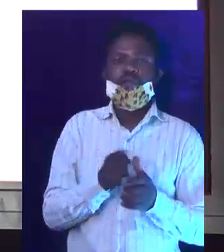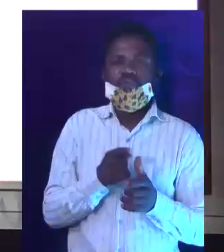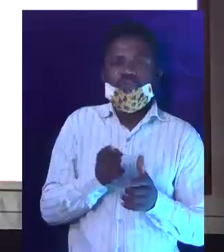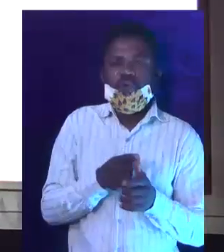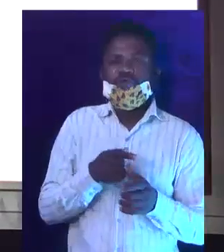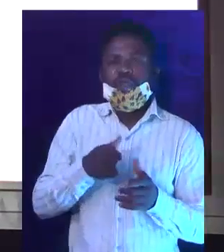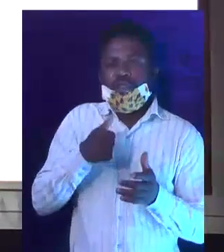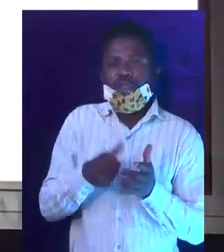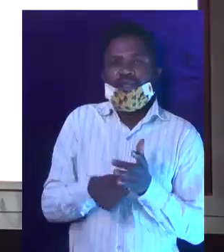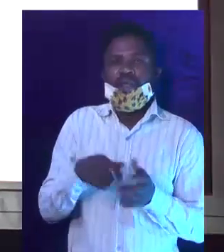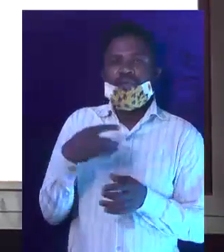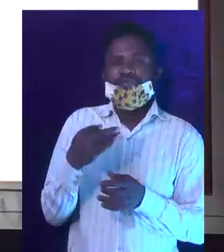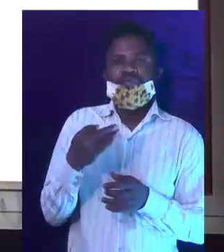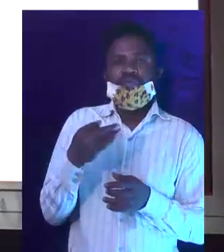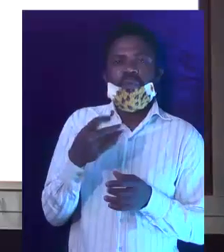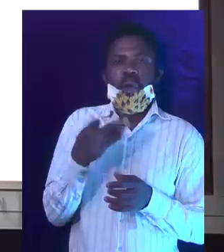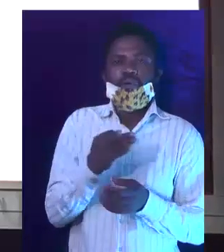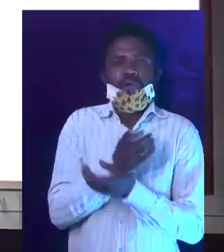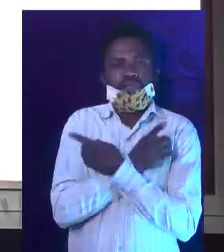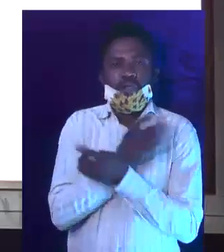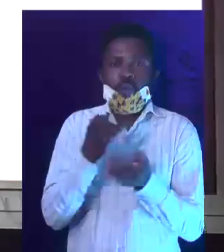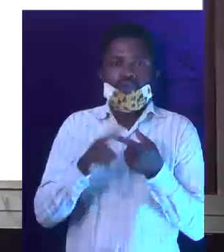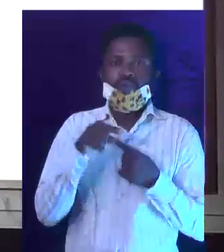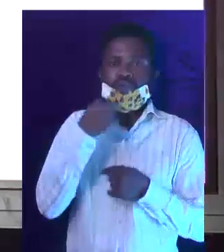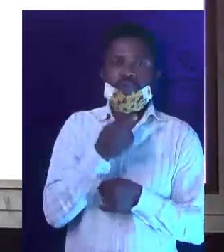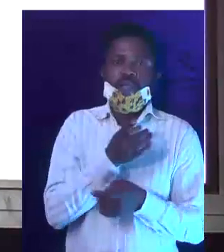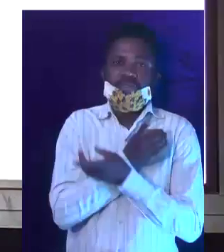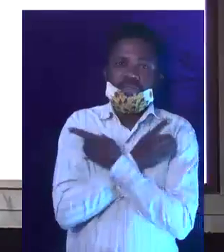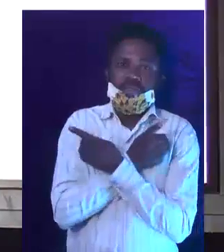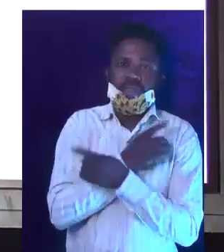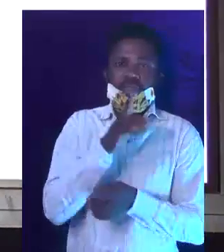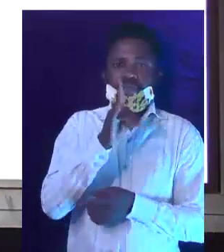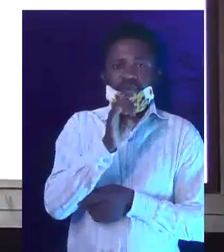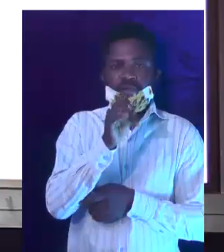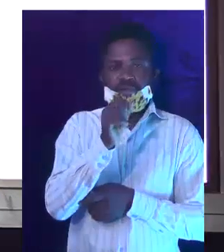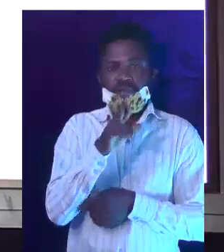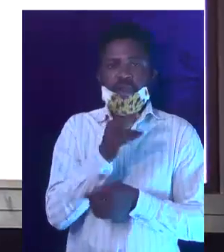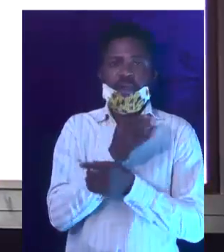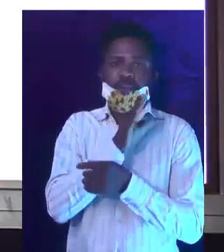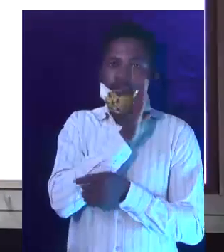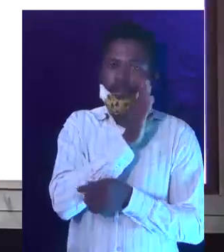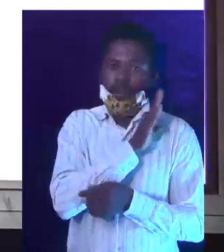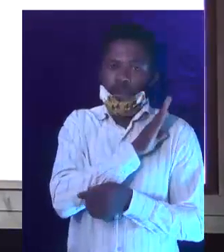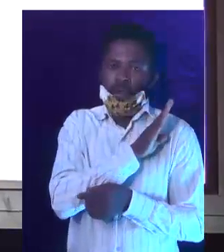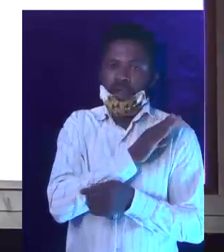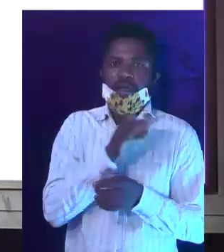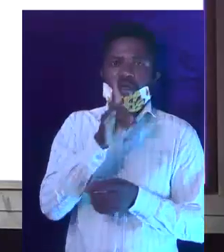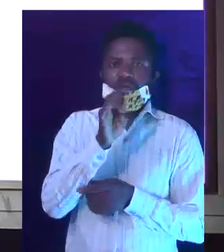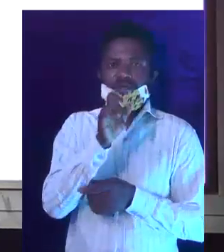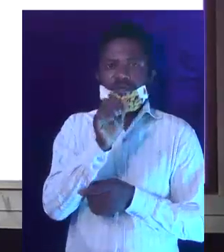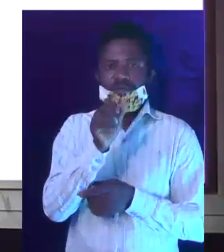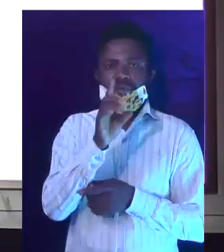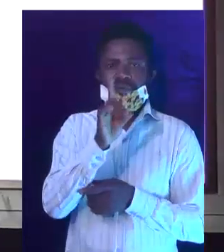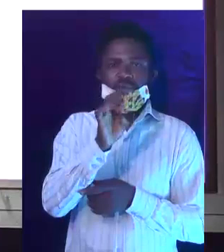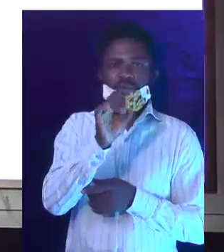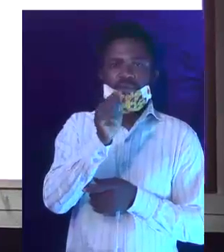letter of dear, when you want to start and you want to say dear Bola, dear Ibrahim, dear Deji,